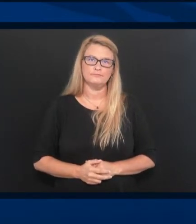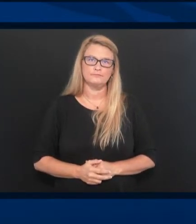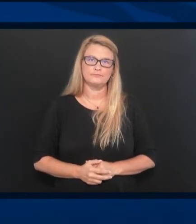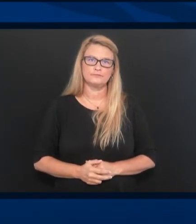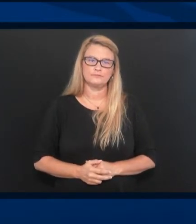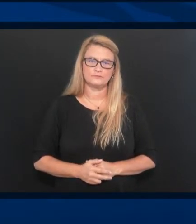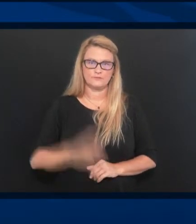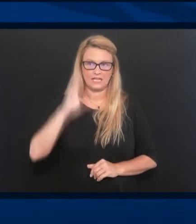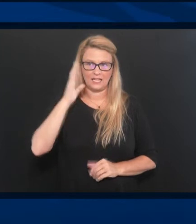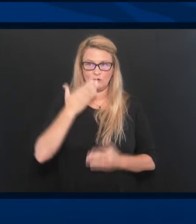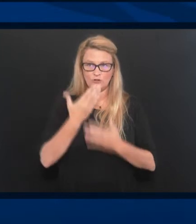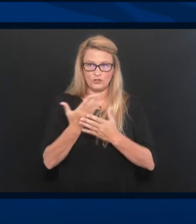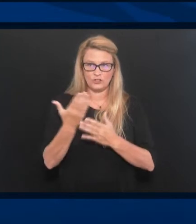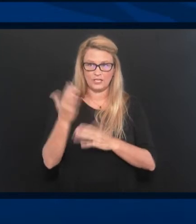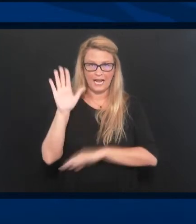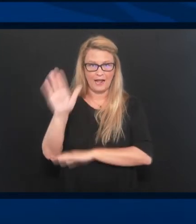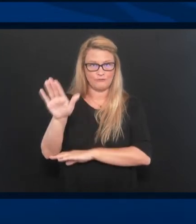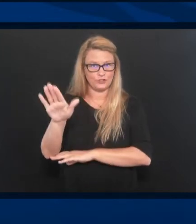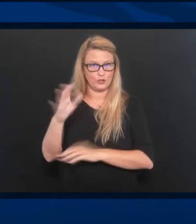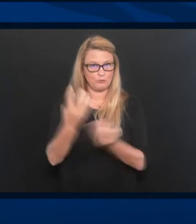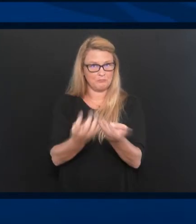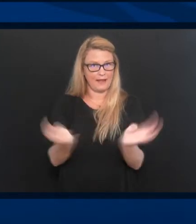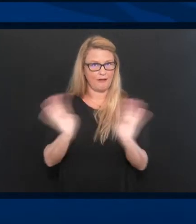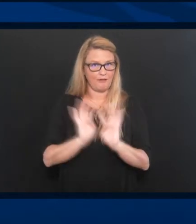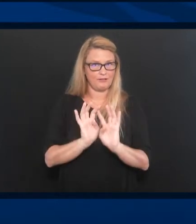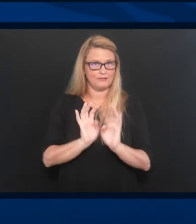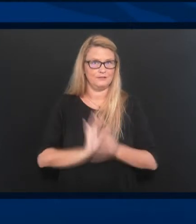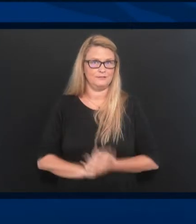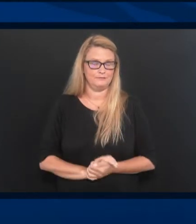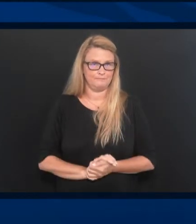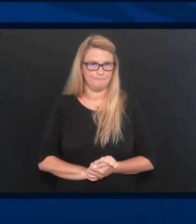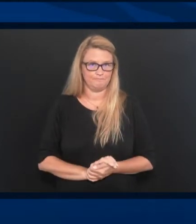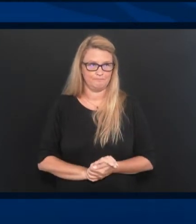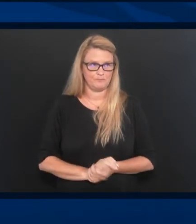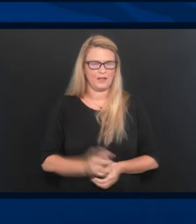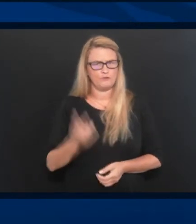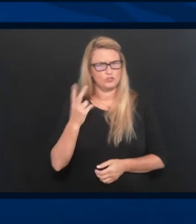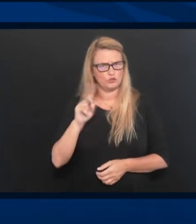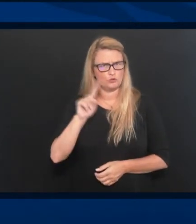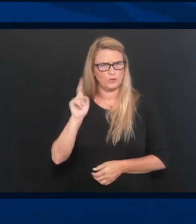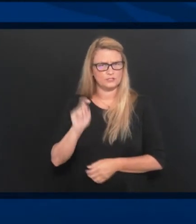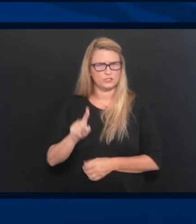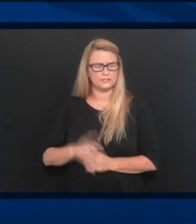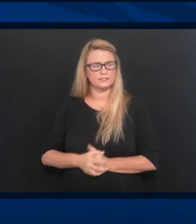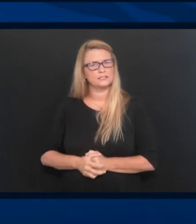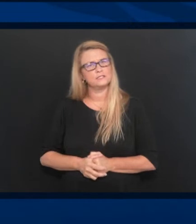Hello, good afternoon, panel. So two questions I have.